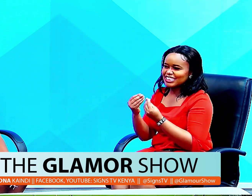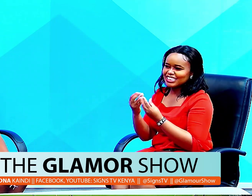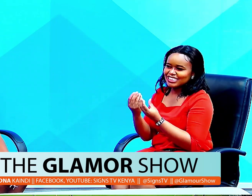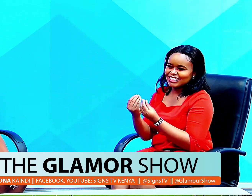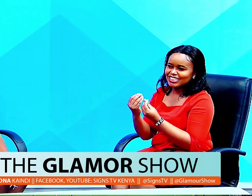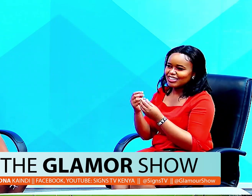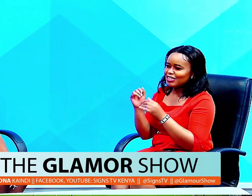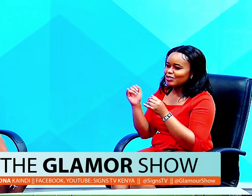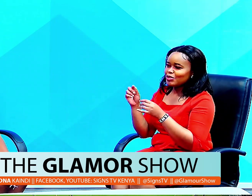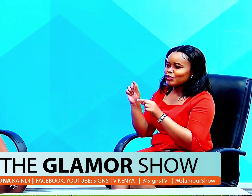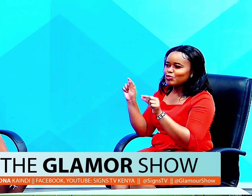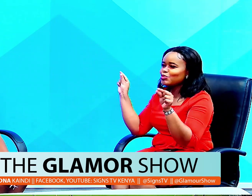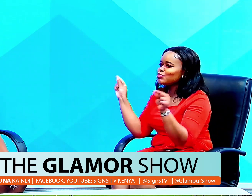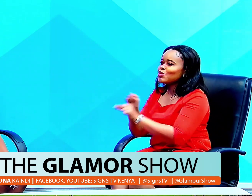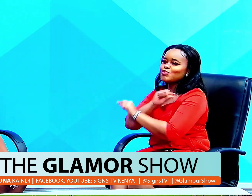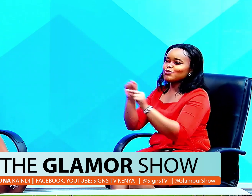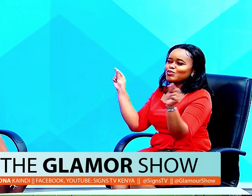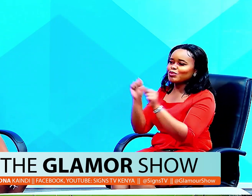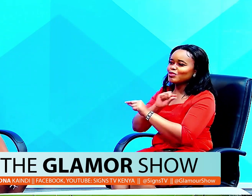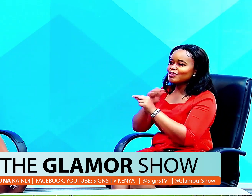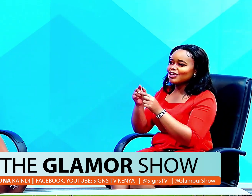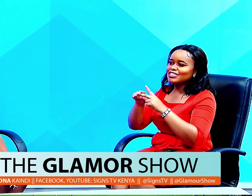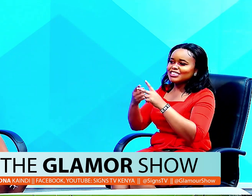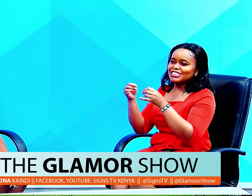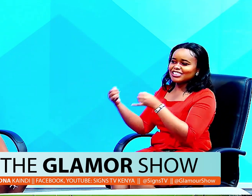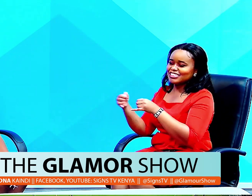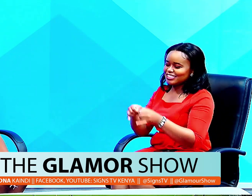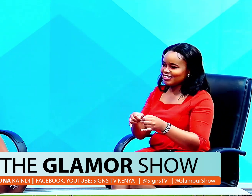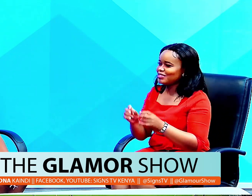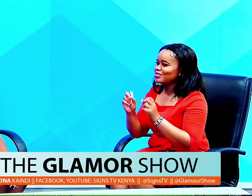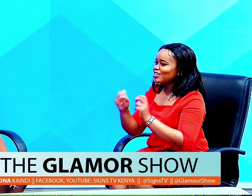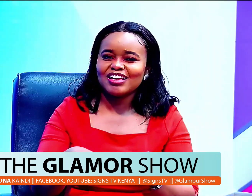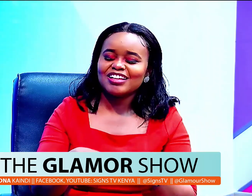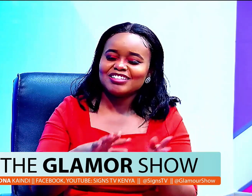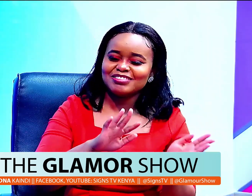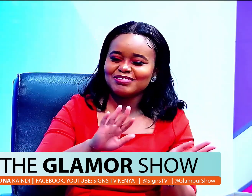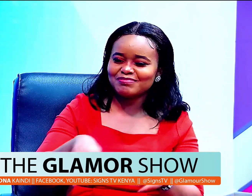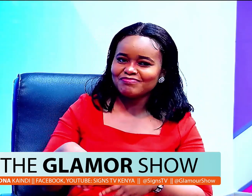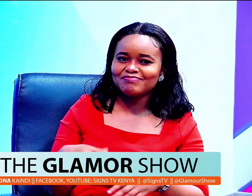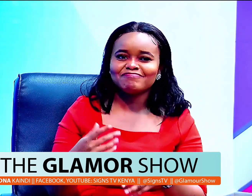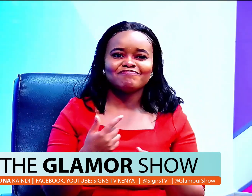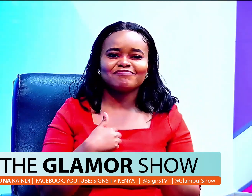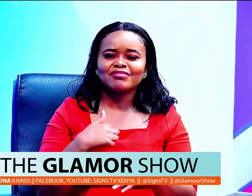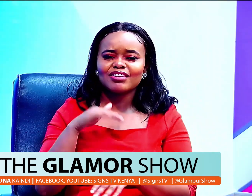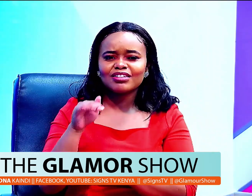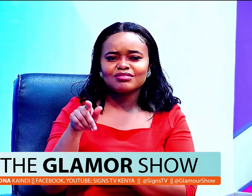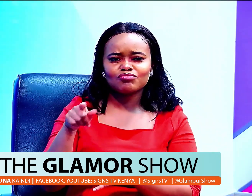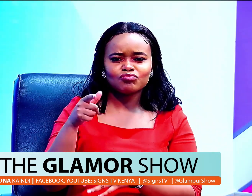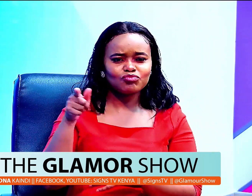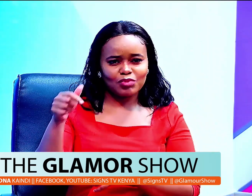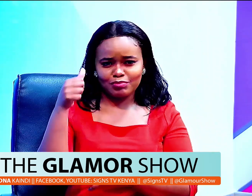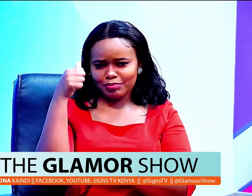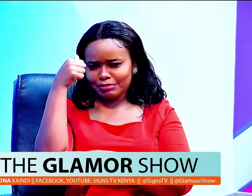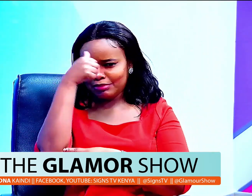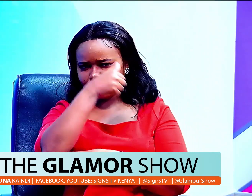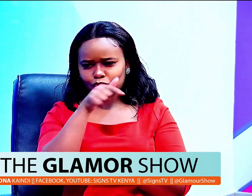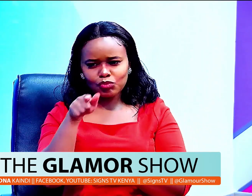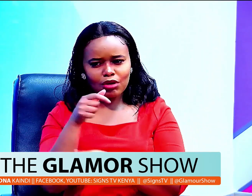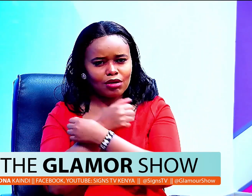To do makeup on yourself, it's very easy and you're able to do it in a very short time.